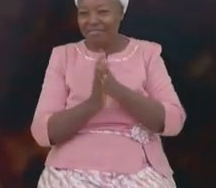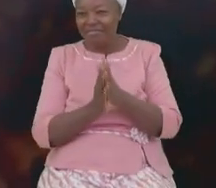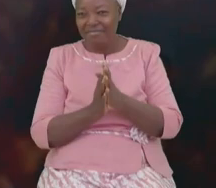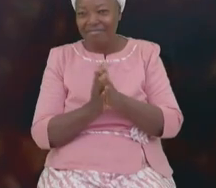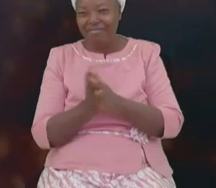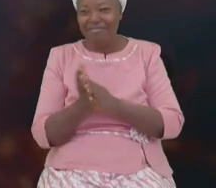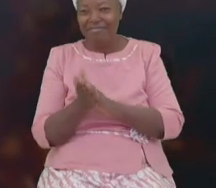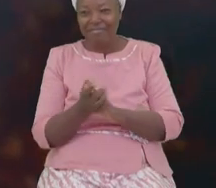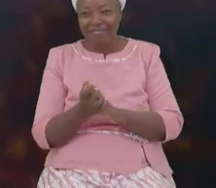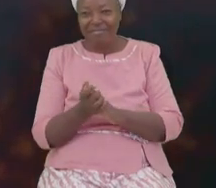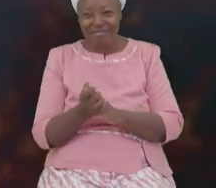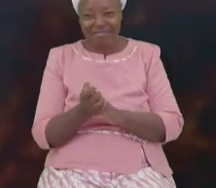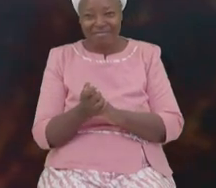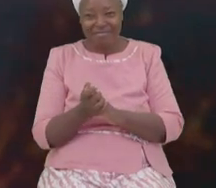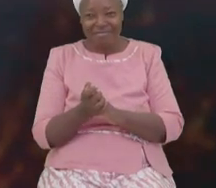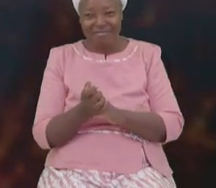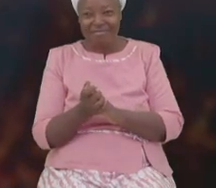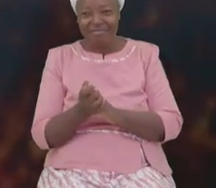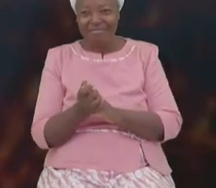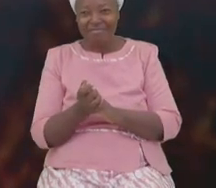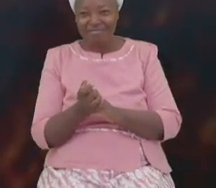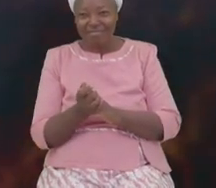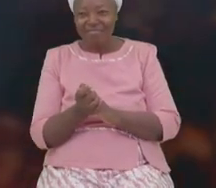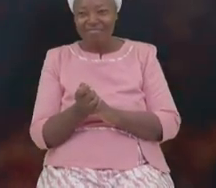Bill Nushanpa,